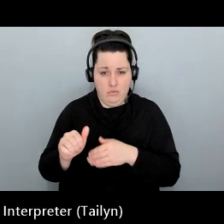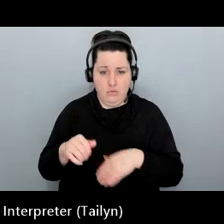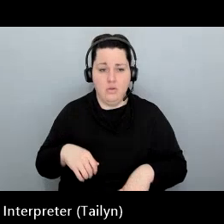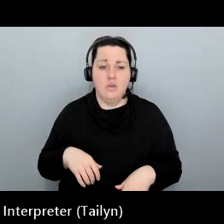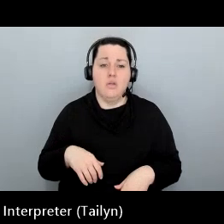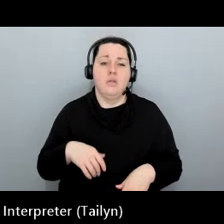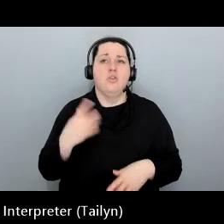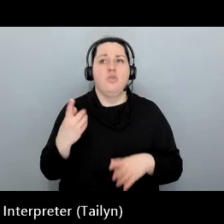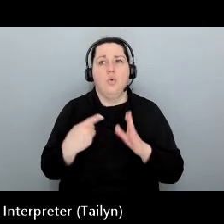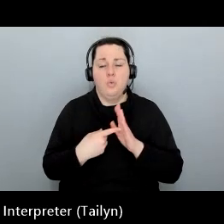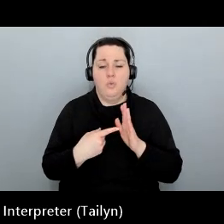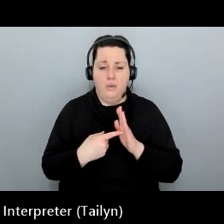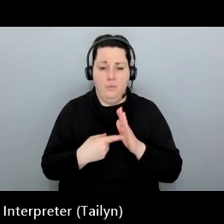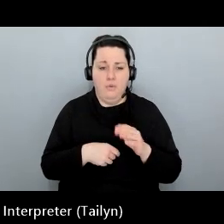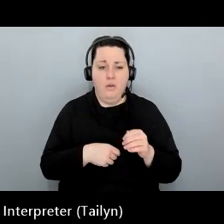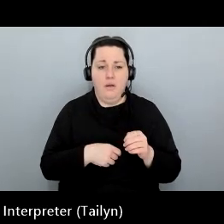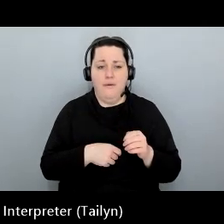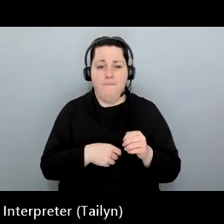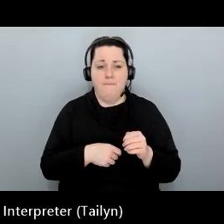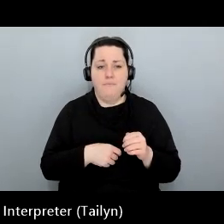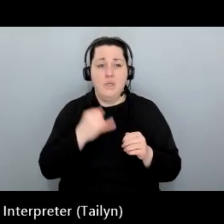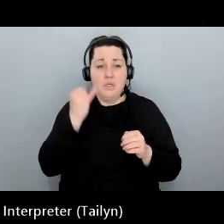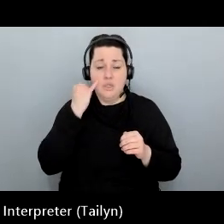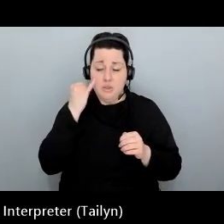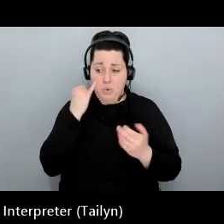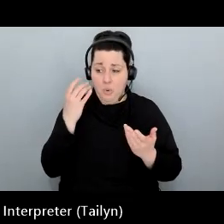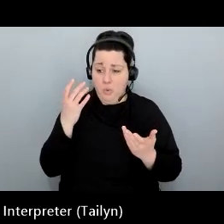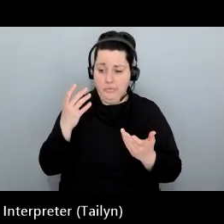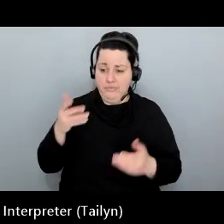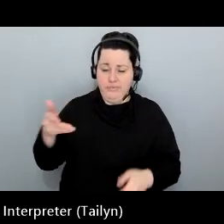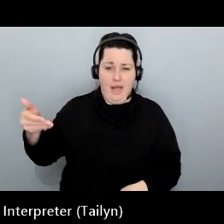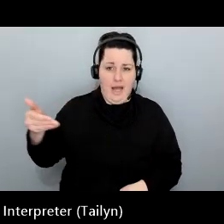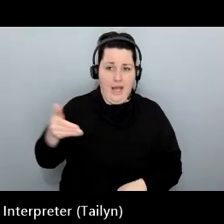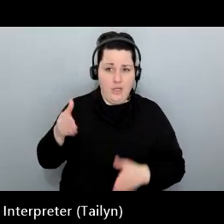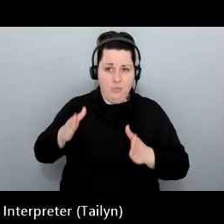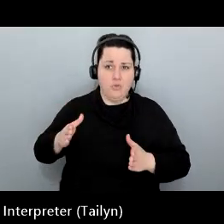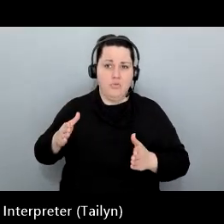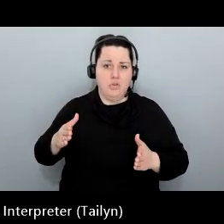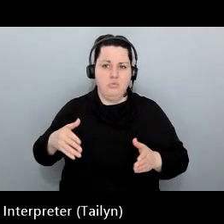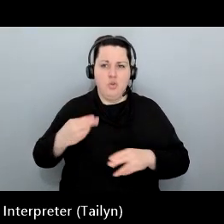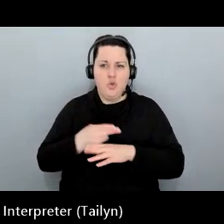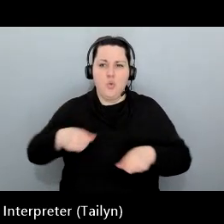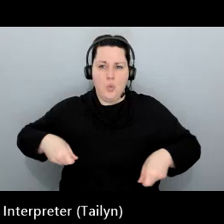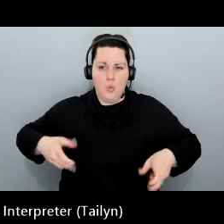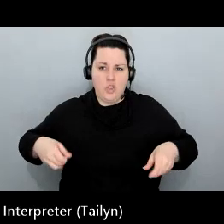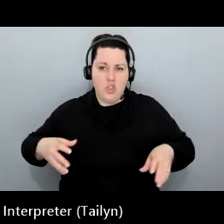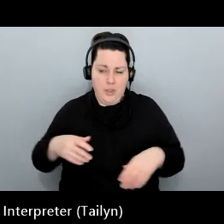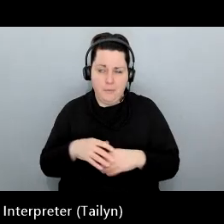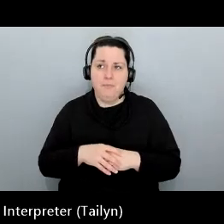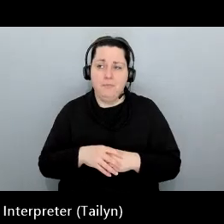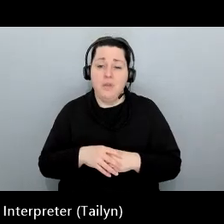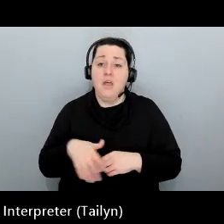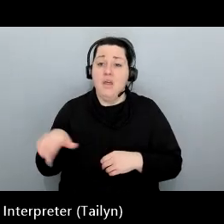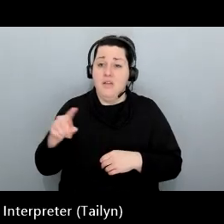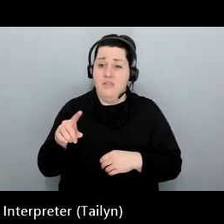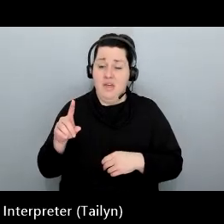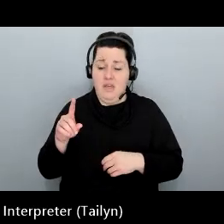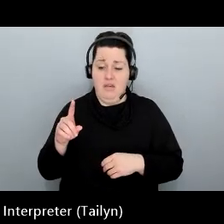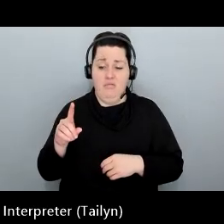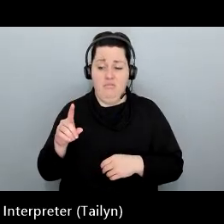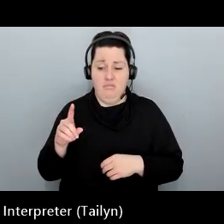an example of this as well. Let's say that I hire somebody who's in a wheelchair, and as a result, they need